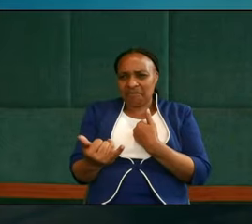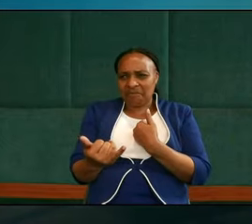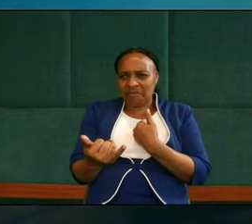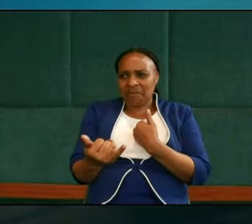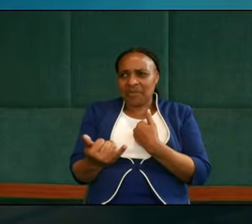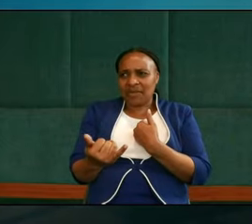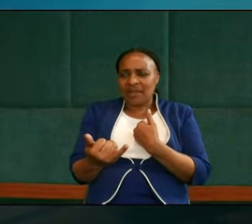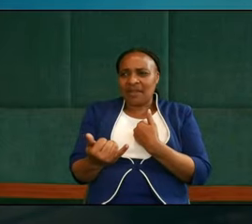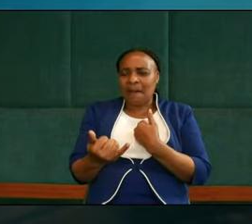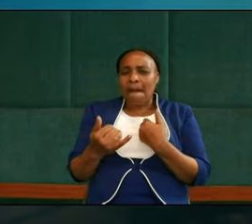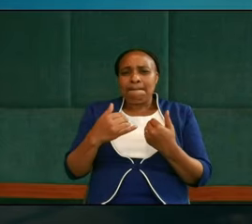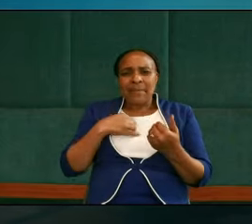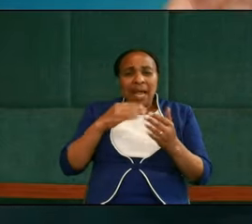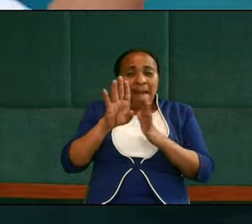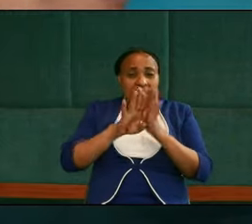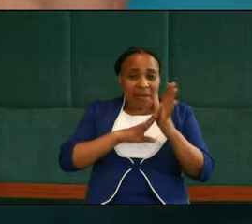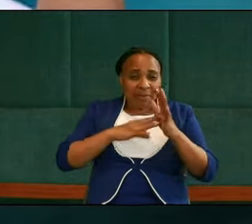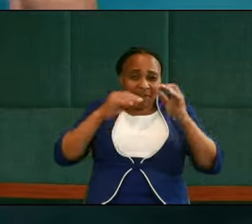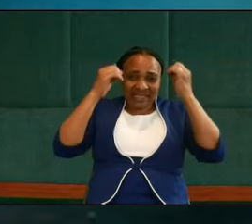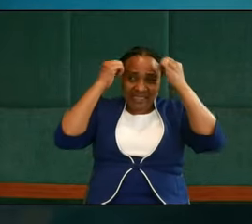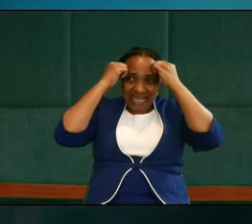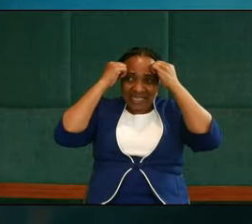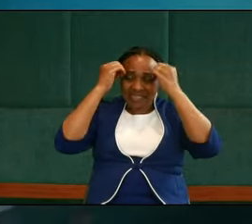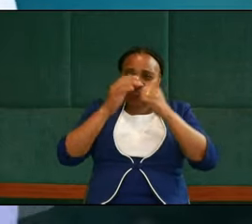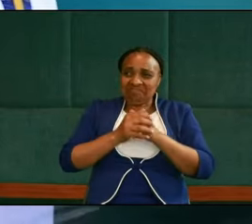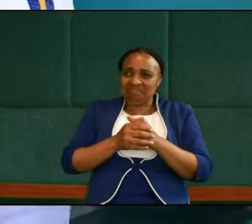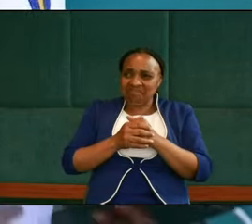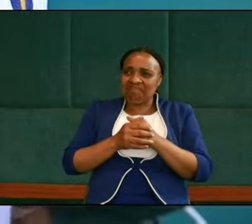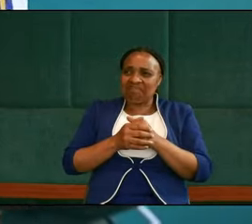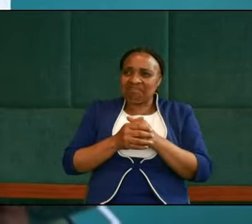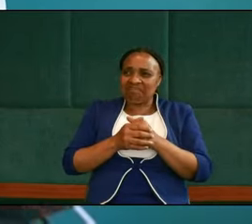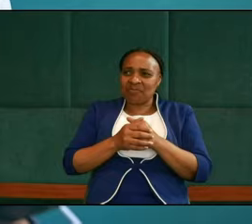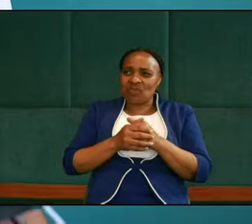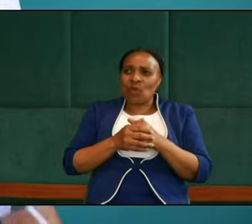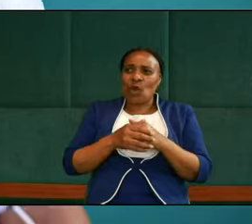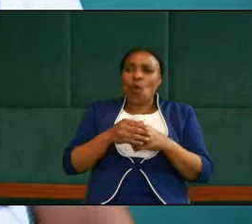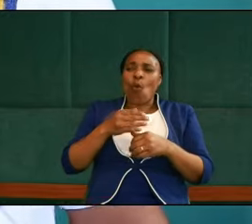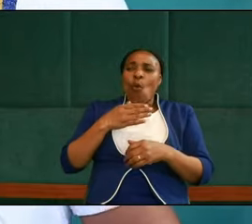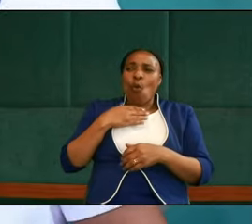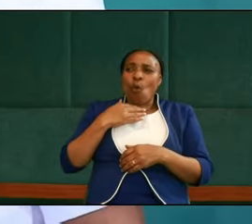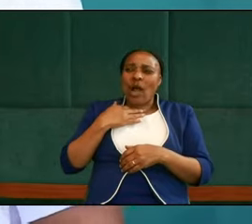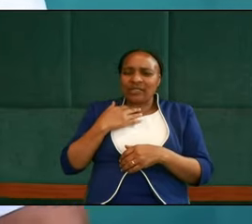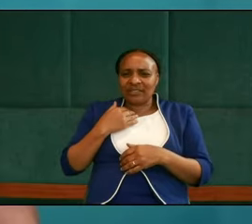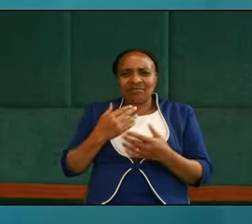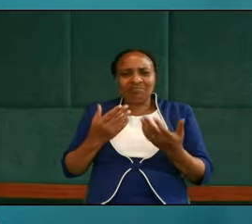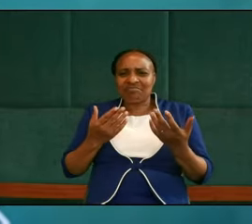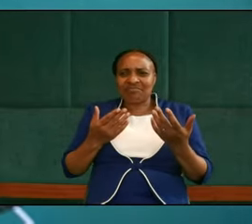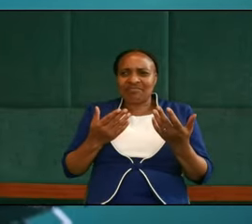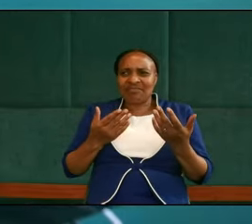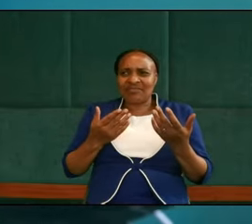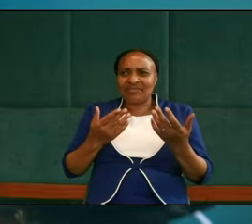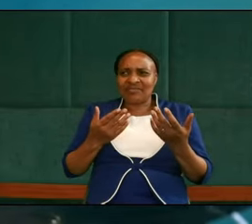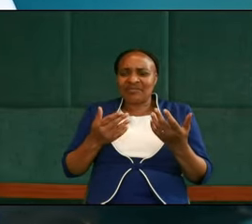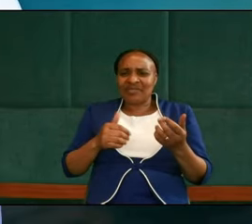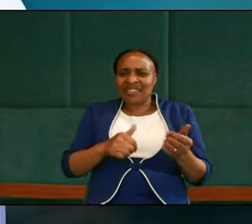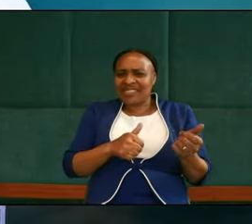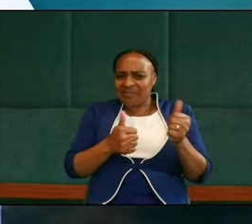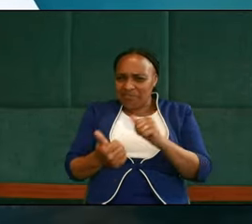My heart was heavy. Sunday morning, I went to Pastor Romeo's house. I said, Pastor Romeo, 6